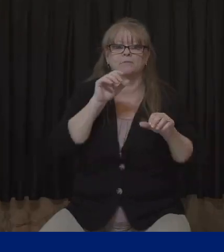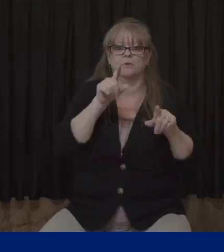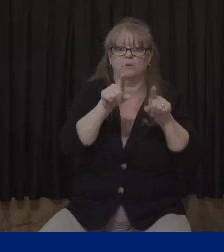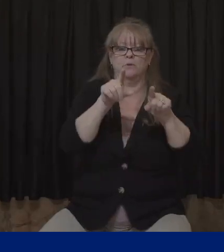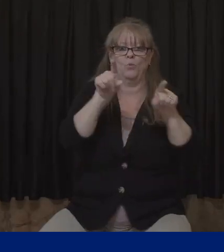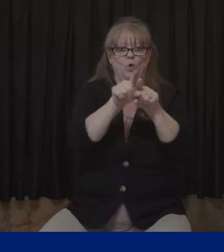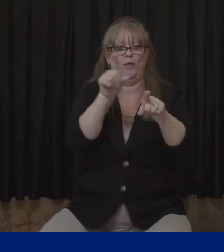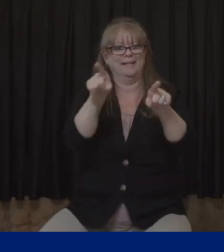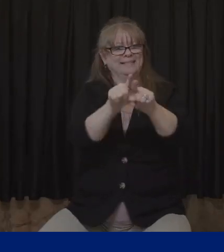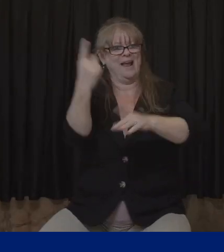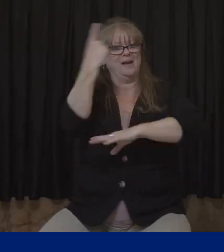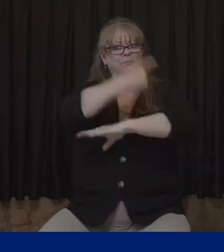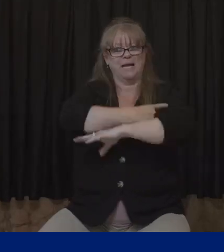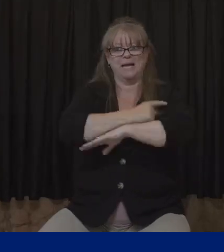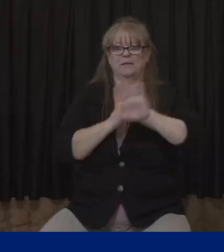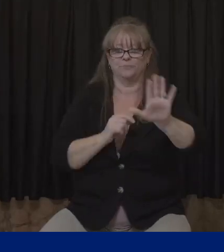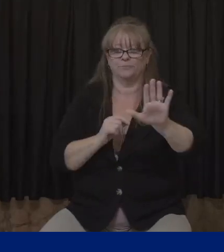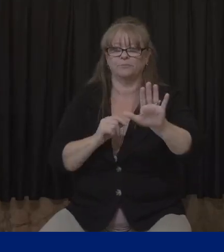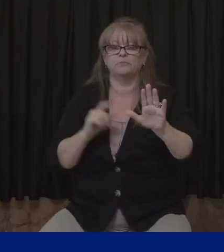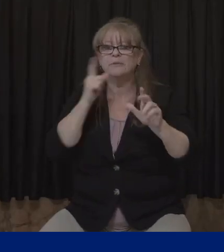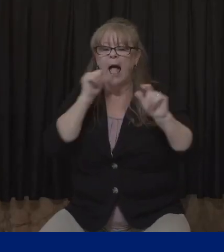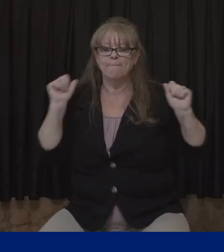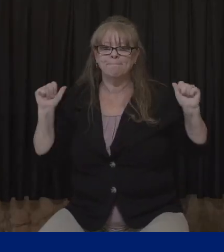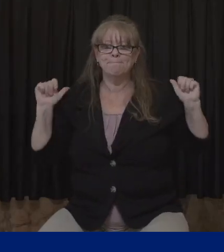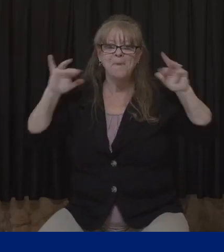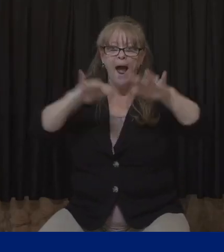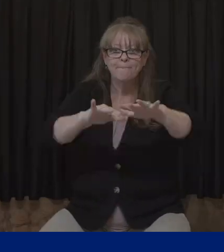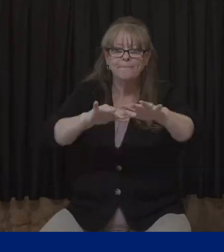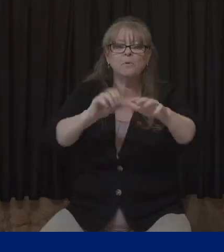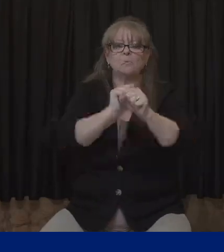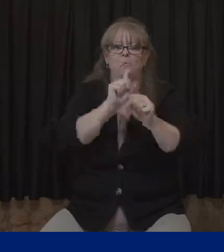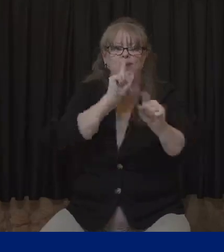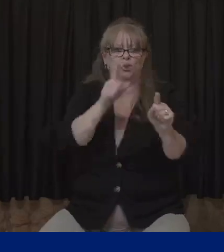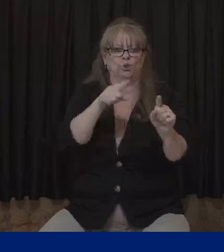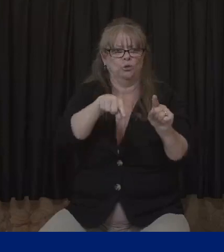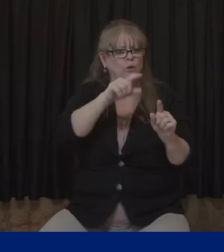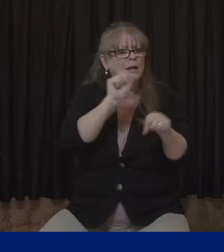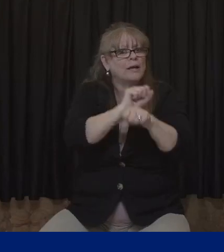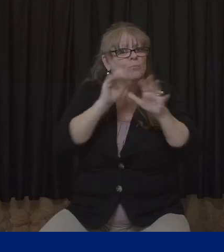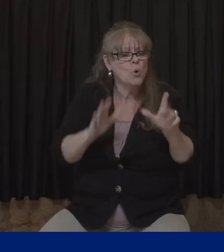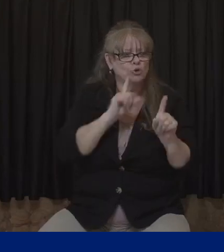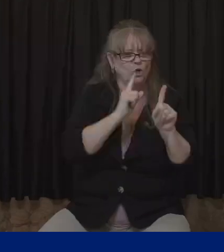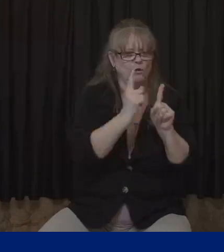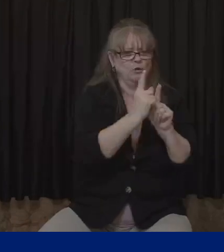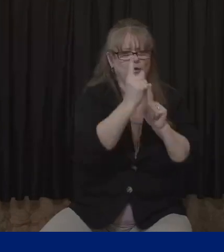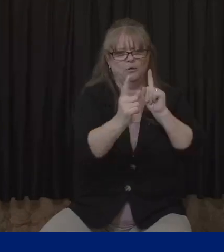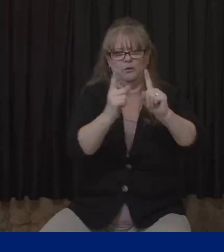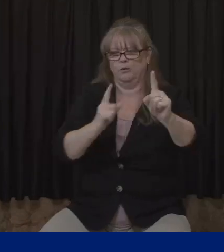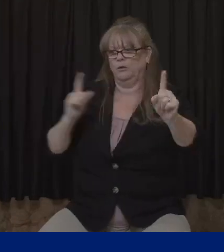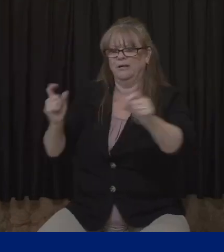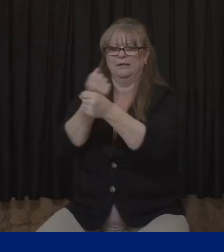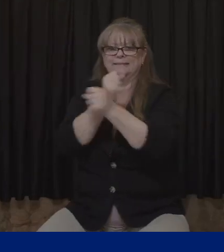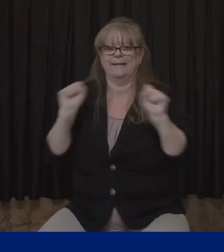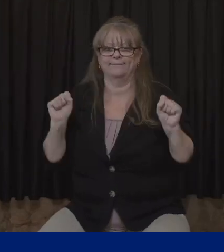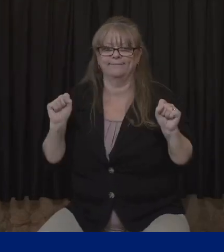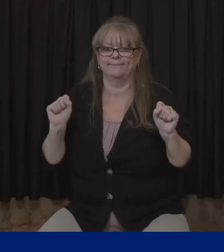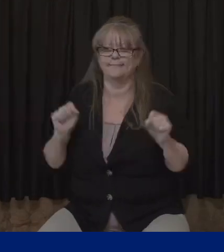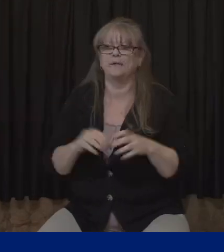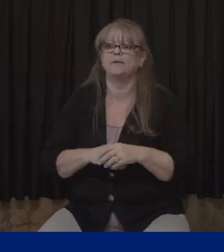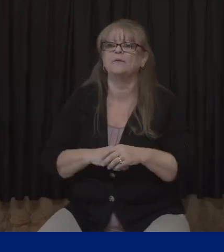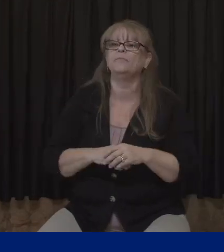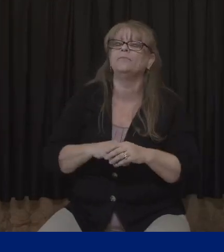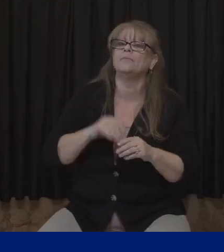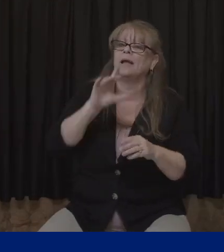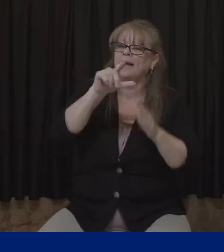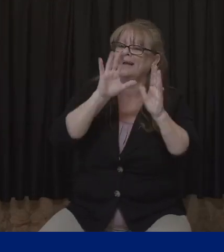safe way. It's also important to note that during this period, our seniors, our vulnerable populations, need to continue to stay home, except